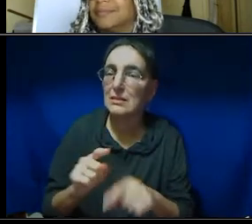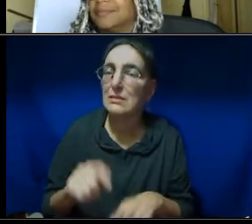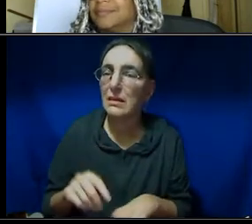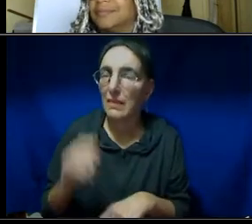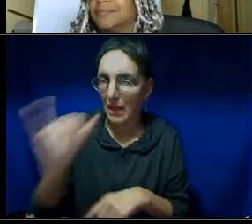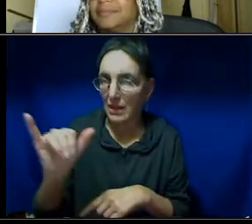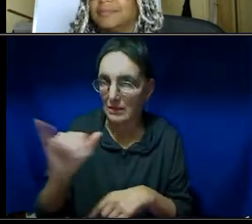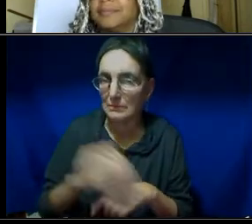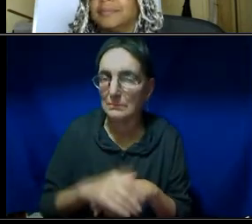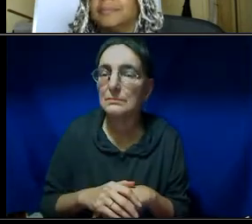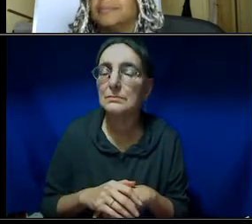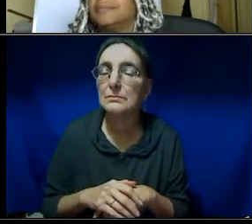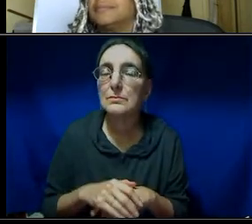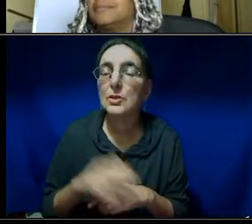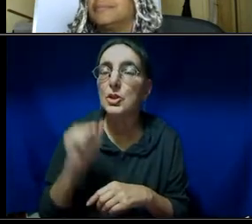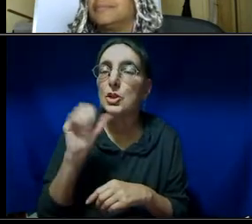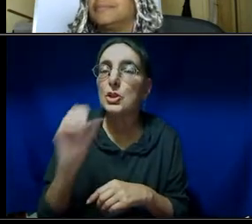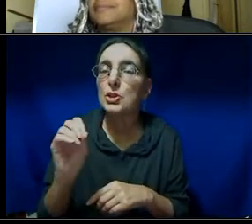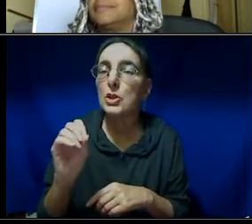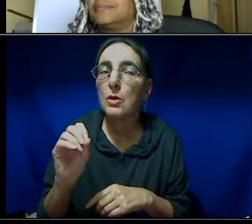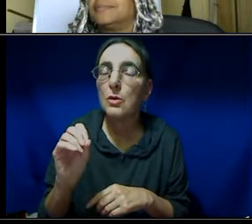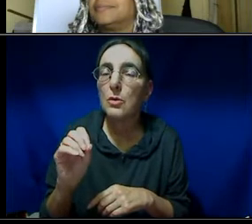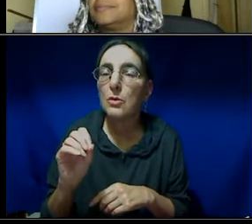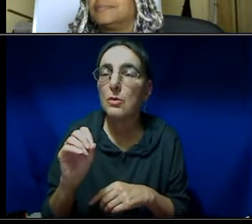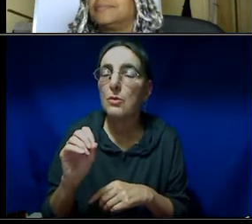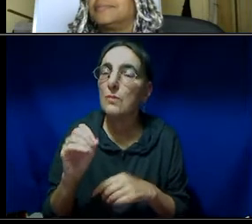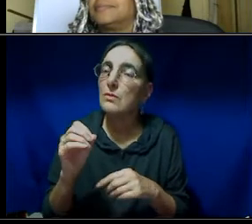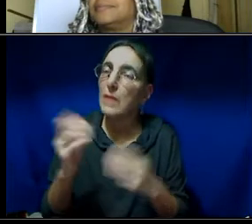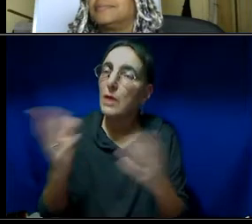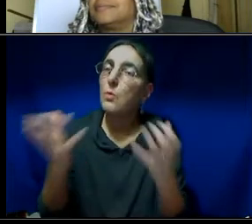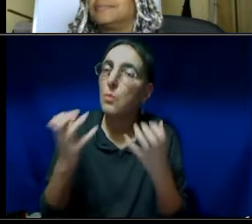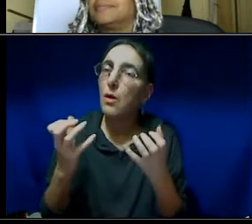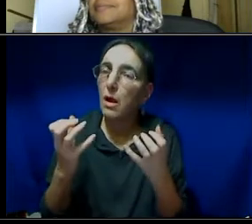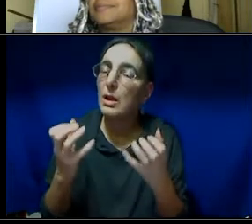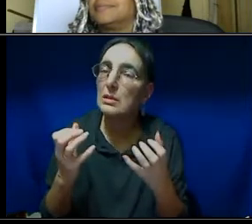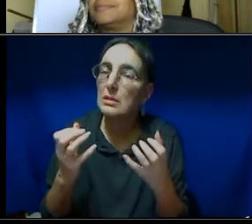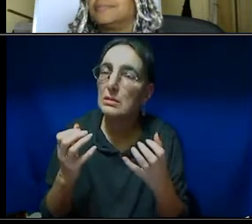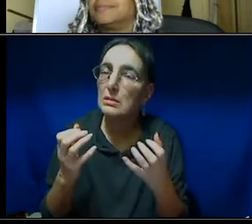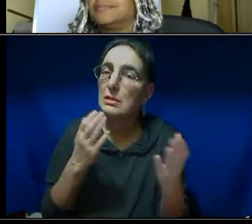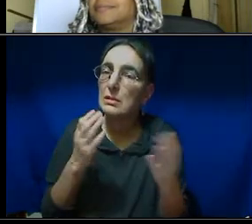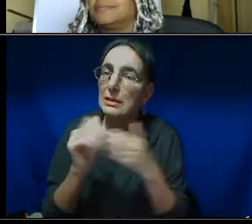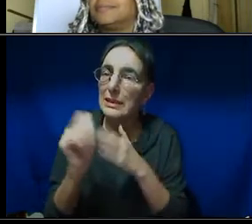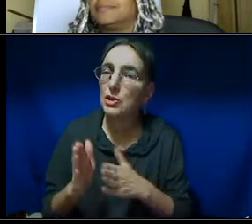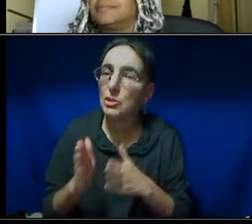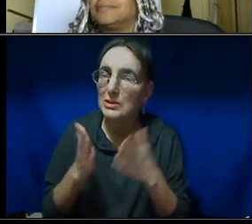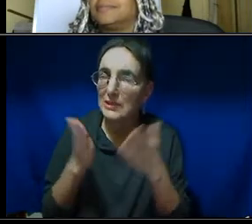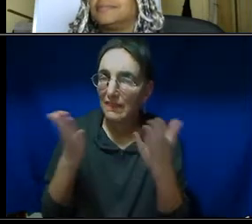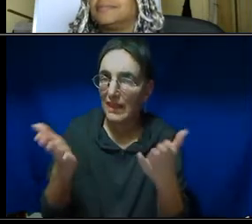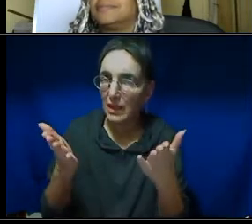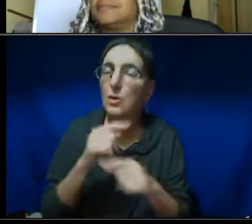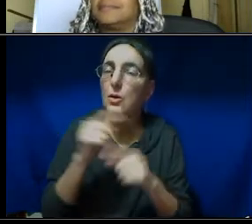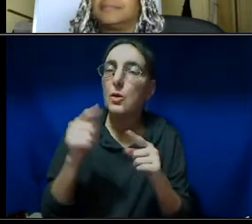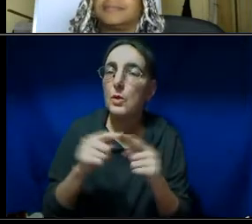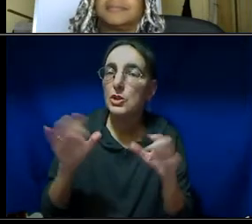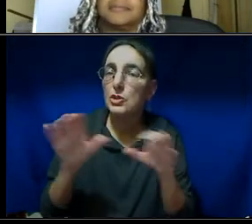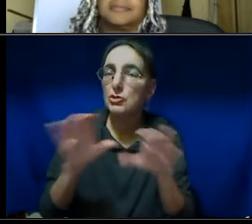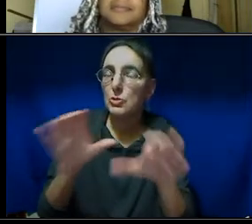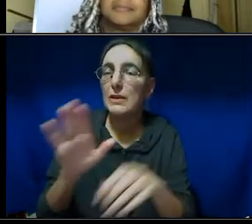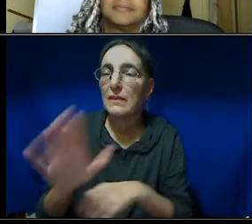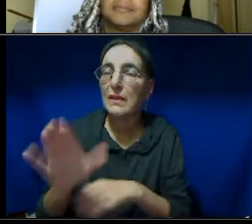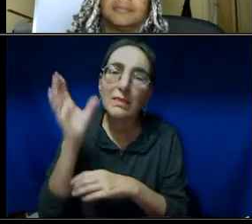So tribes want leadership there. And when you're doing the listening